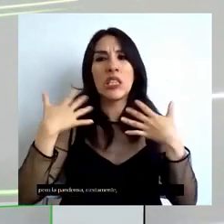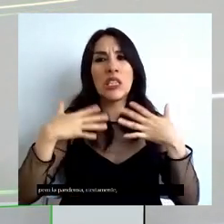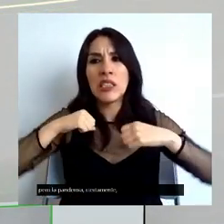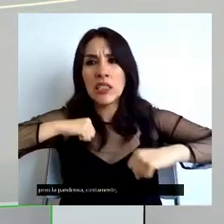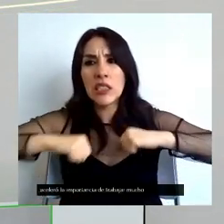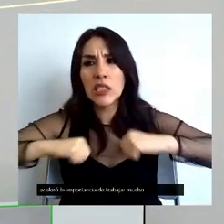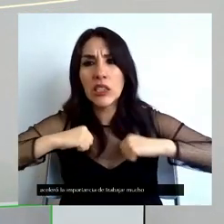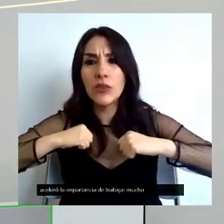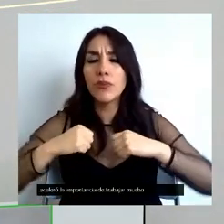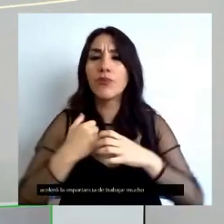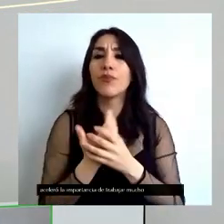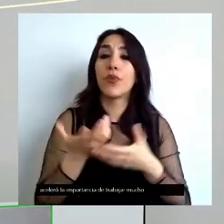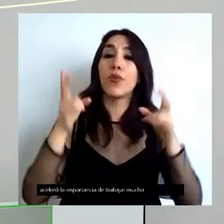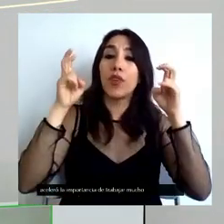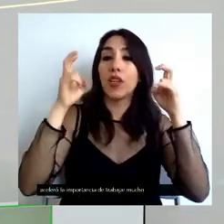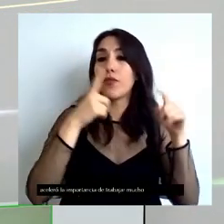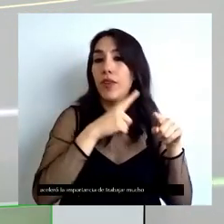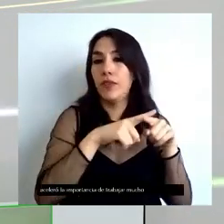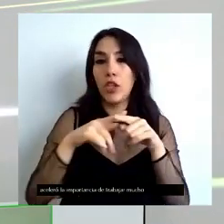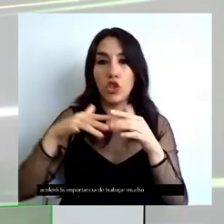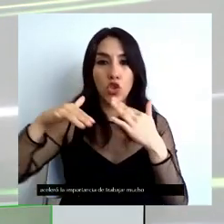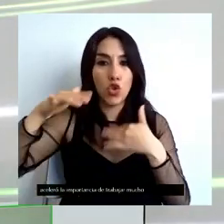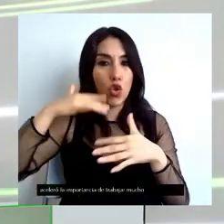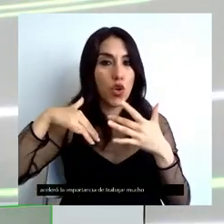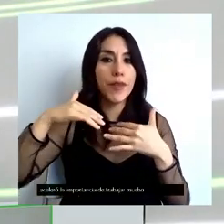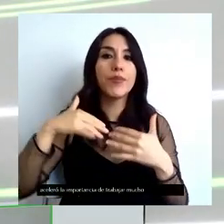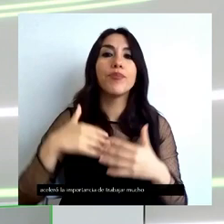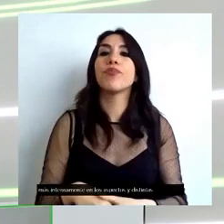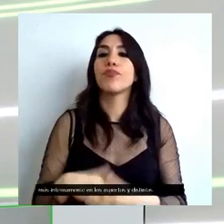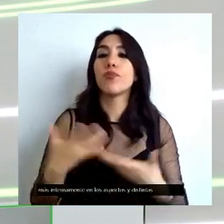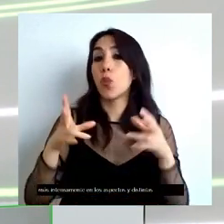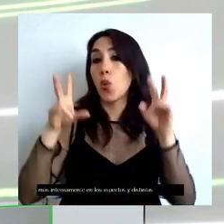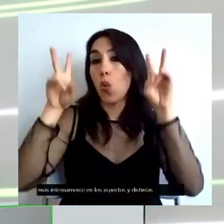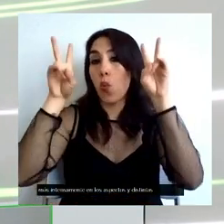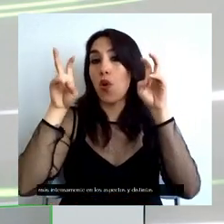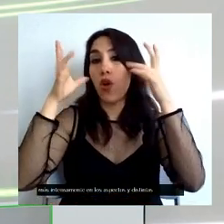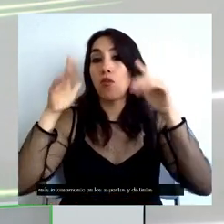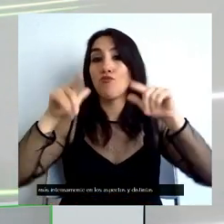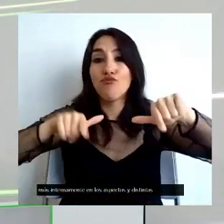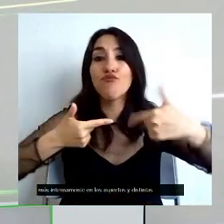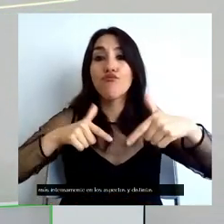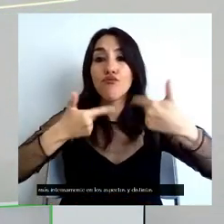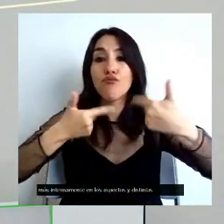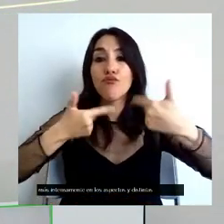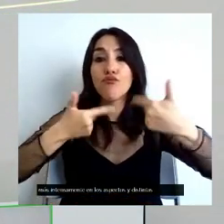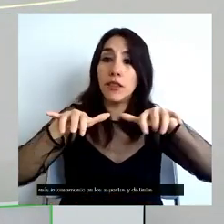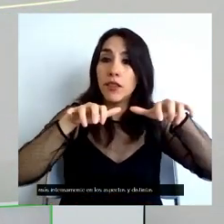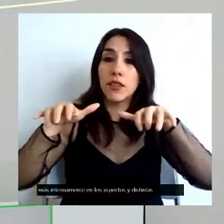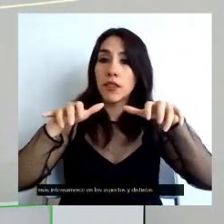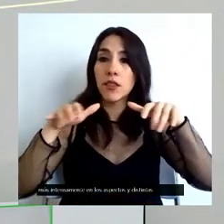those aspects and dimensions involved in the remote work.